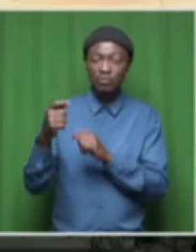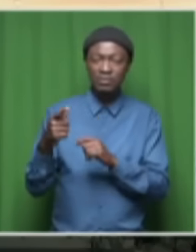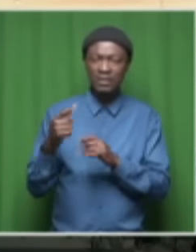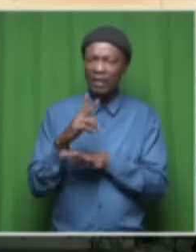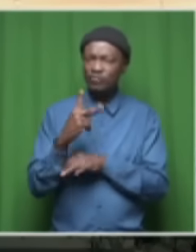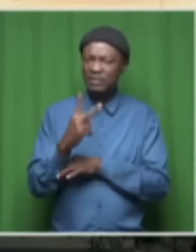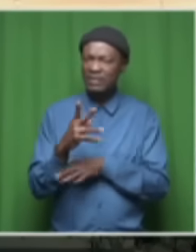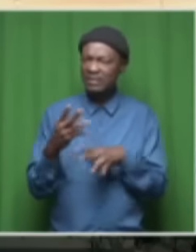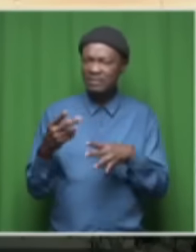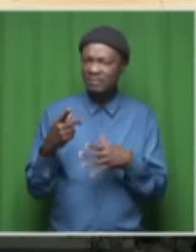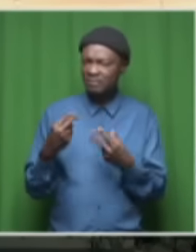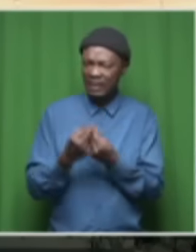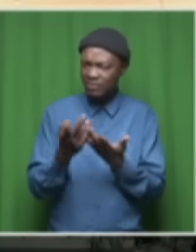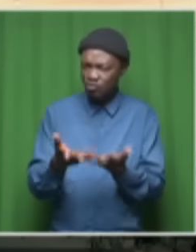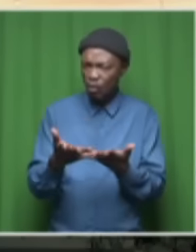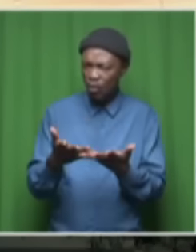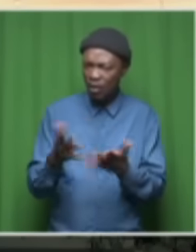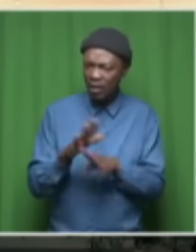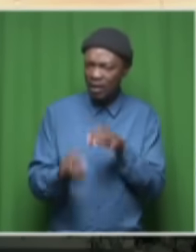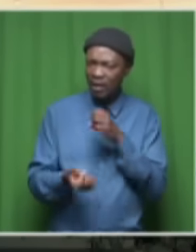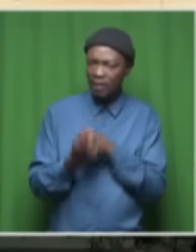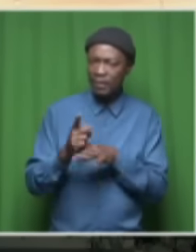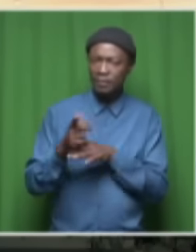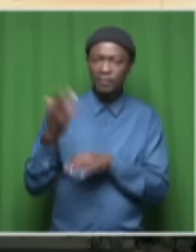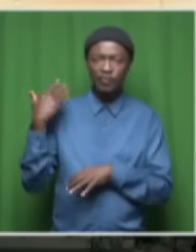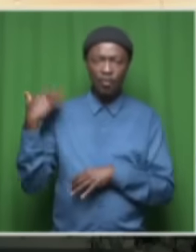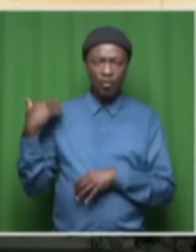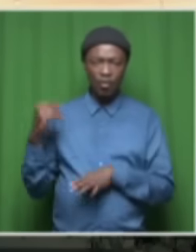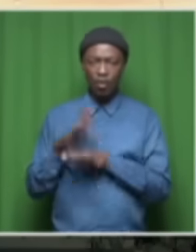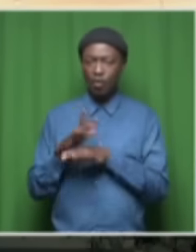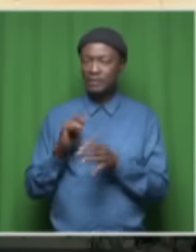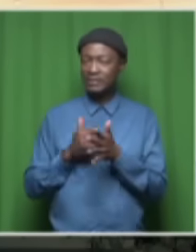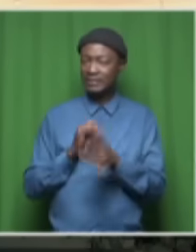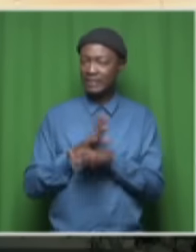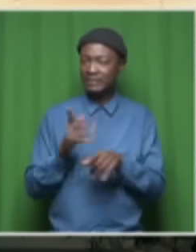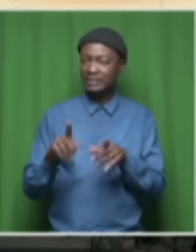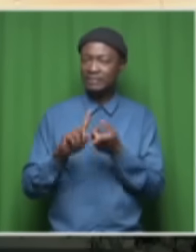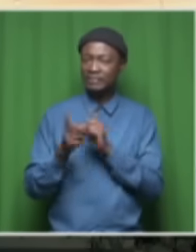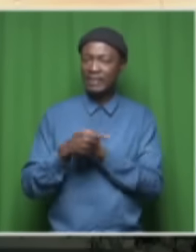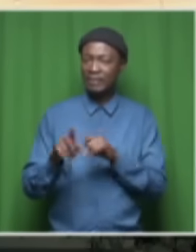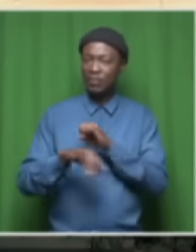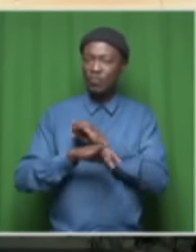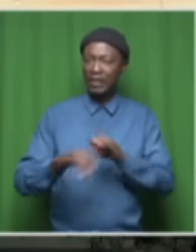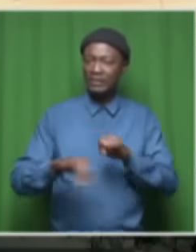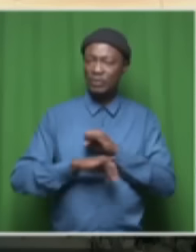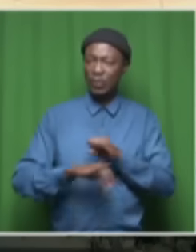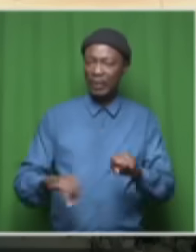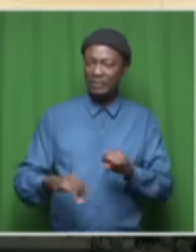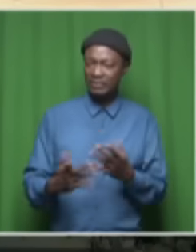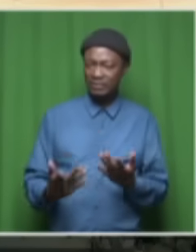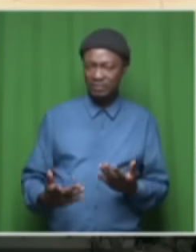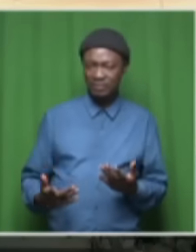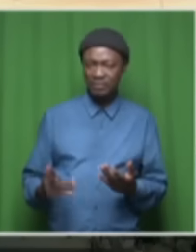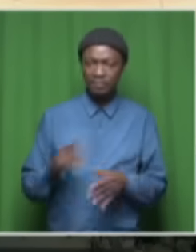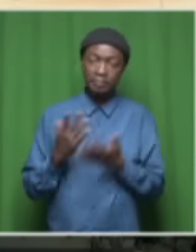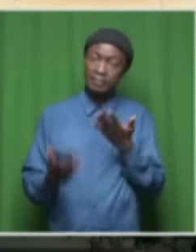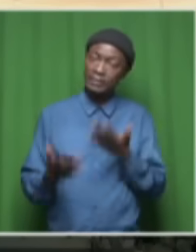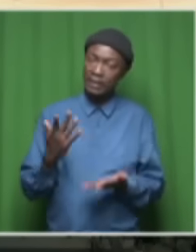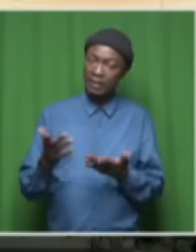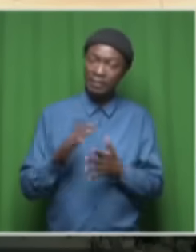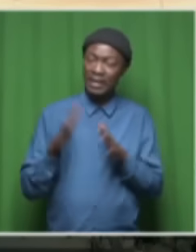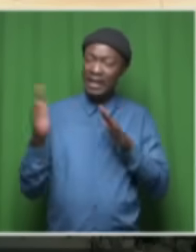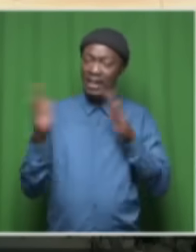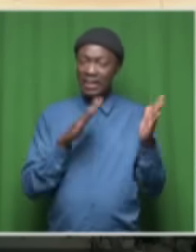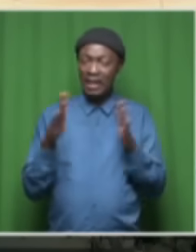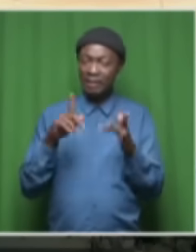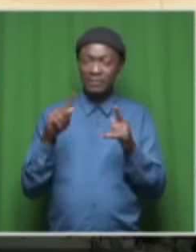Have we seen these things happening before? Or are you noticing that this is actually just getting worse and worse, and perhaps the whole issue of climate change